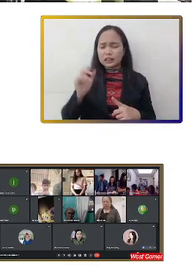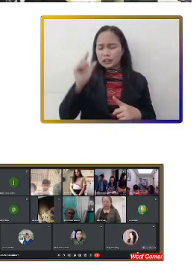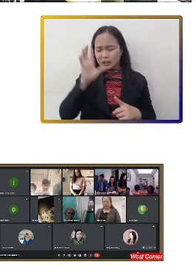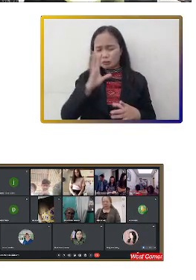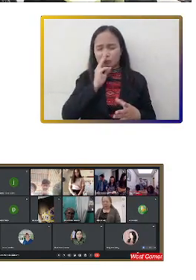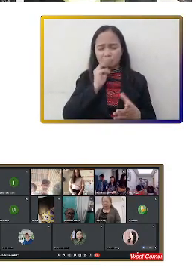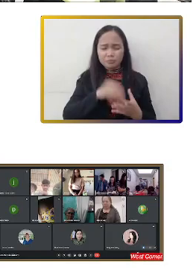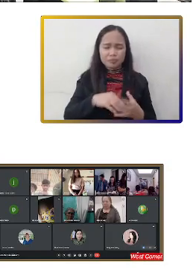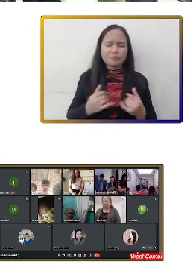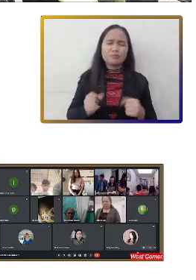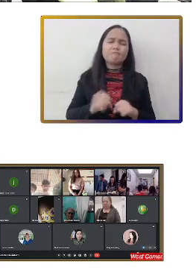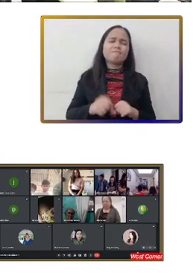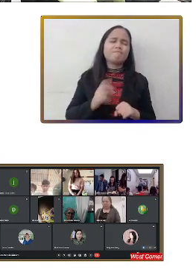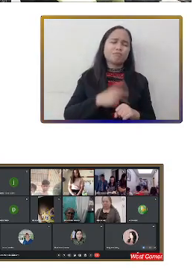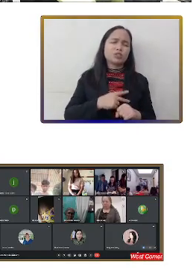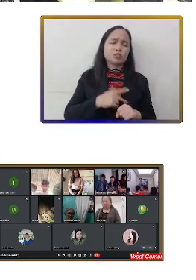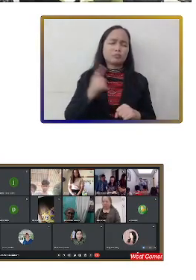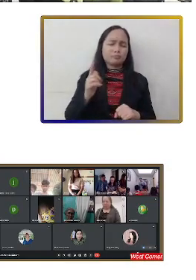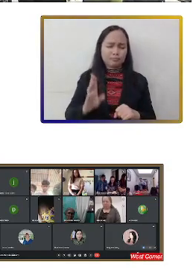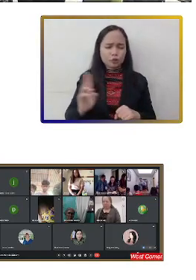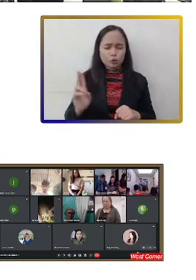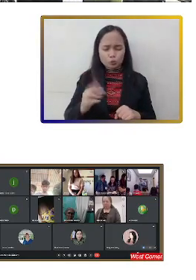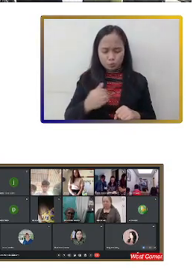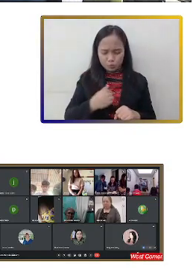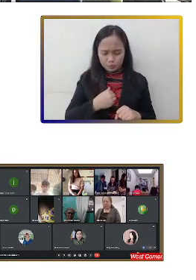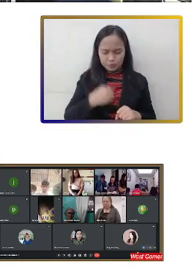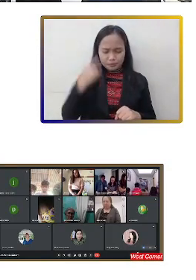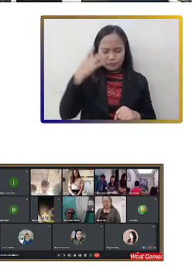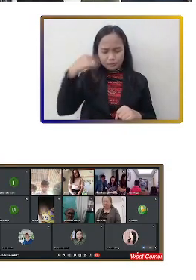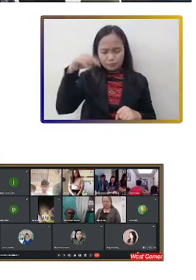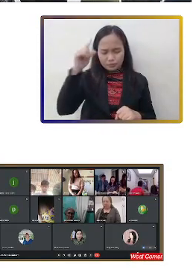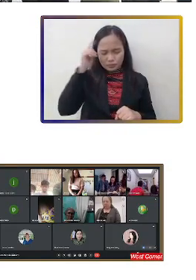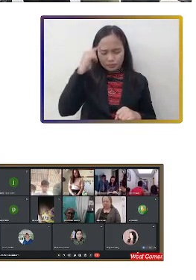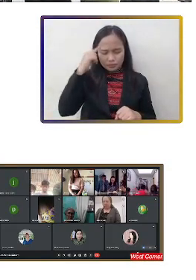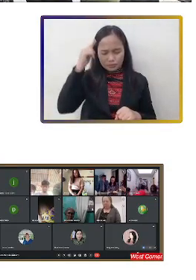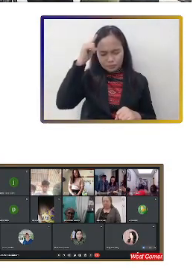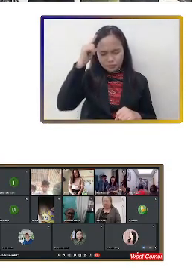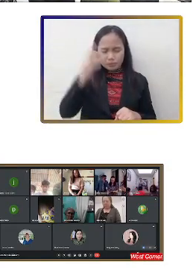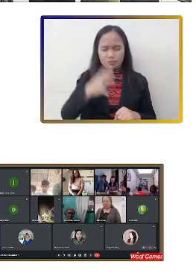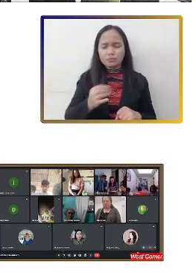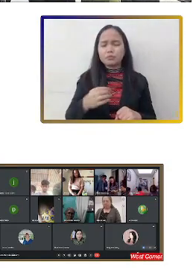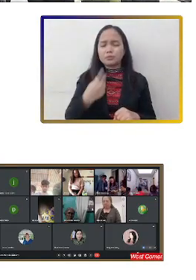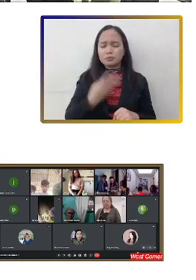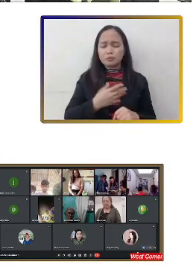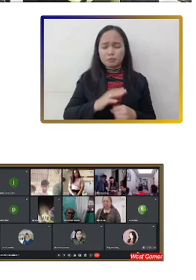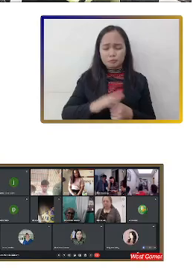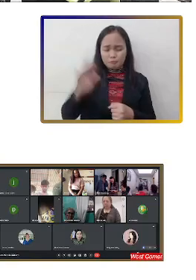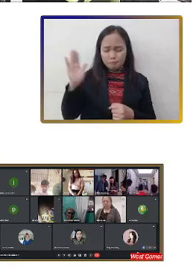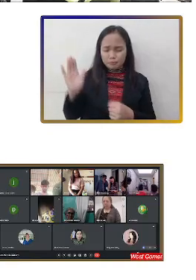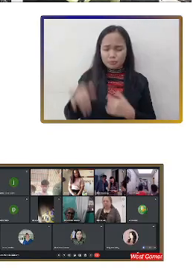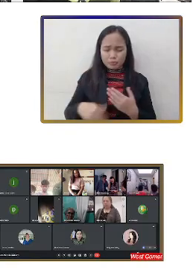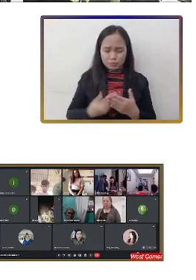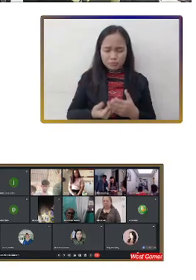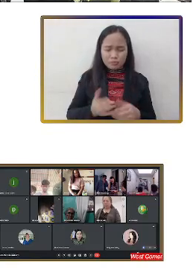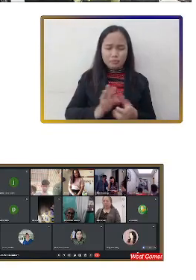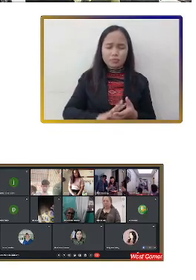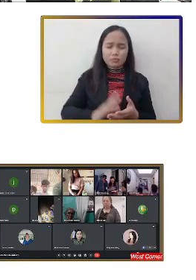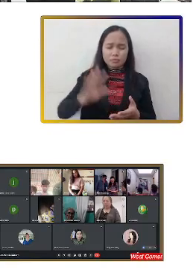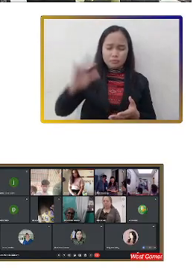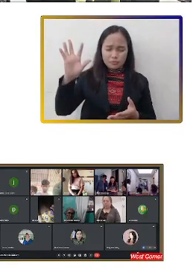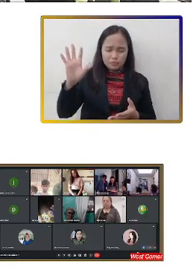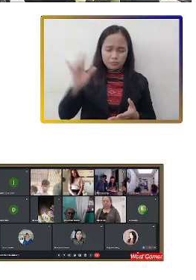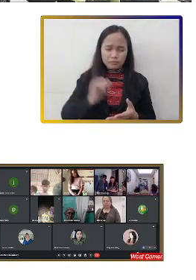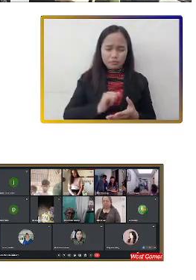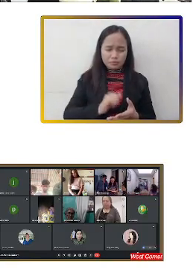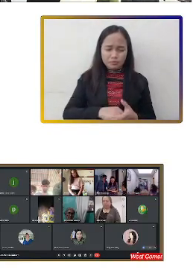So please, use me. And I promise you the glory that I